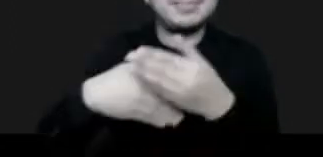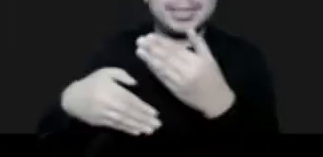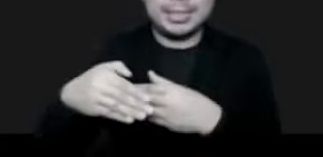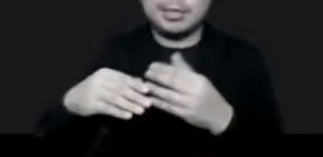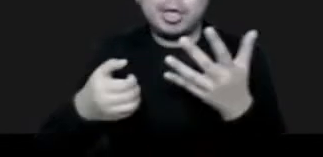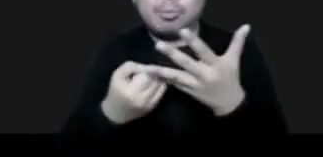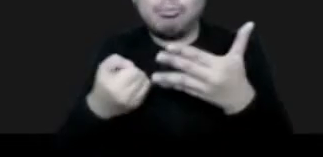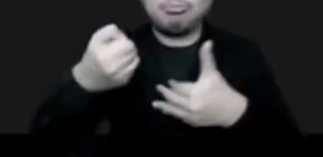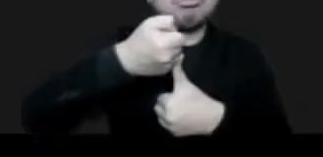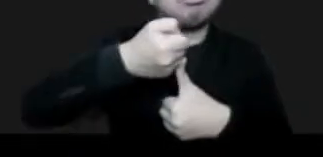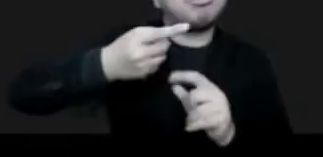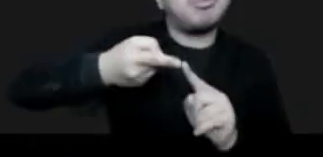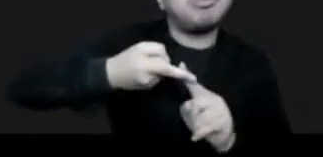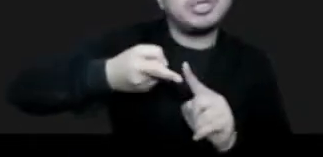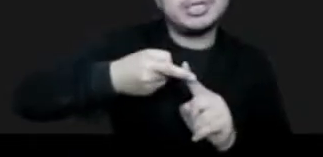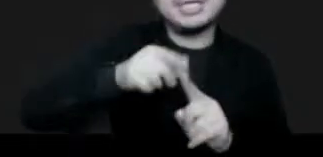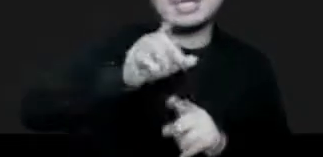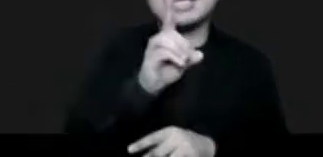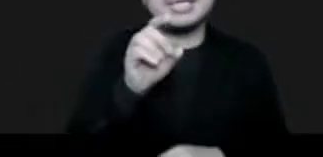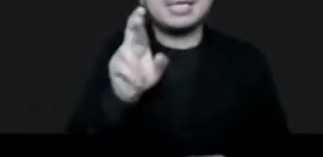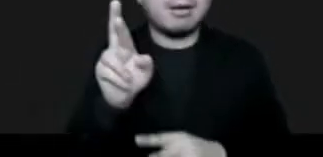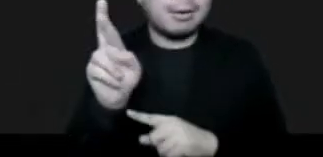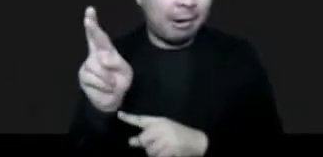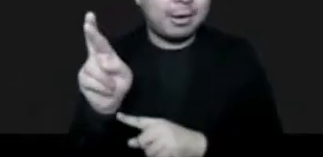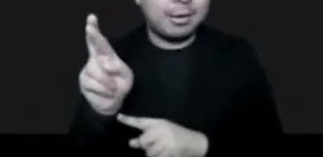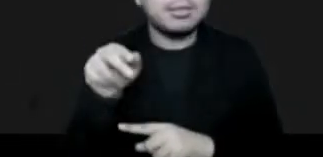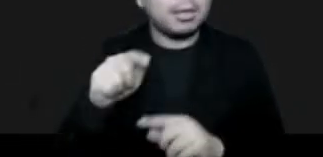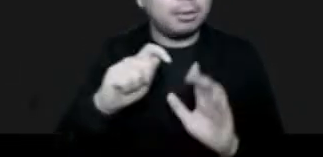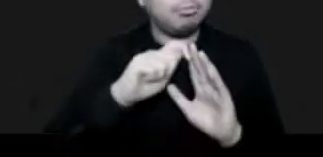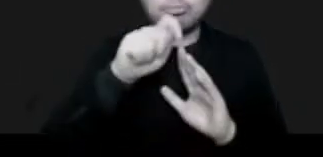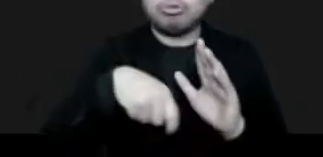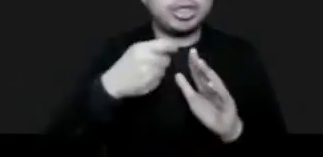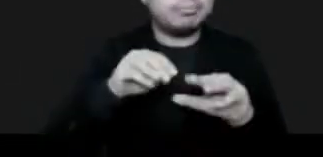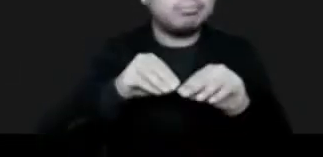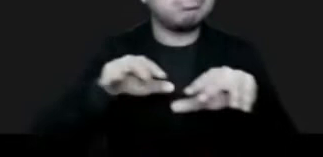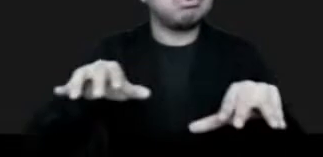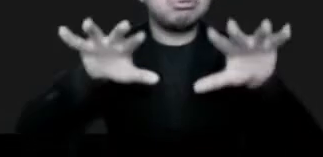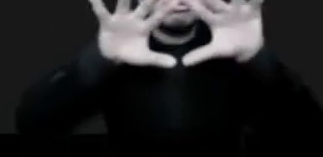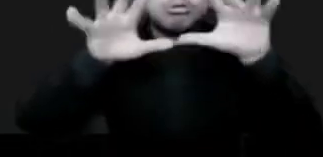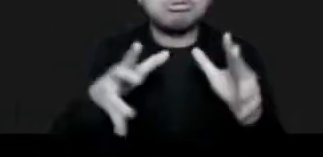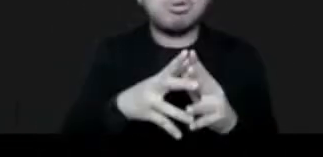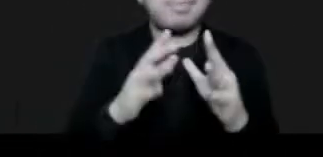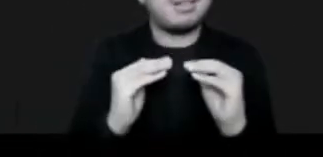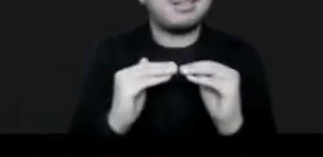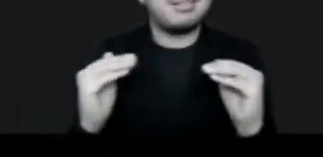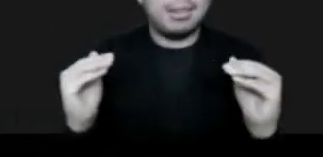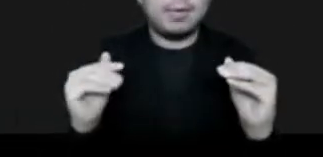the project has global level activities, including preparation for